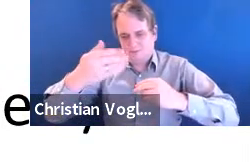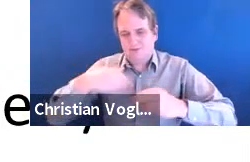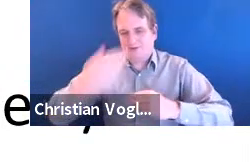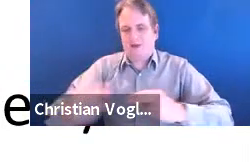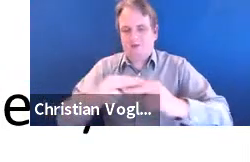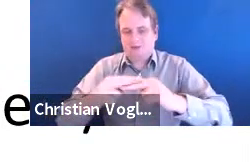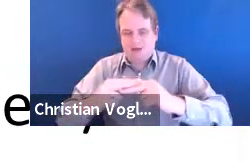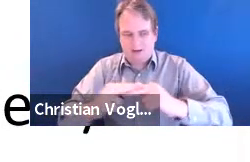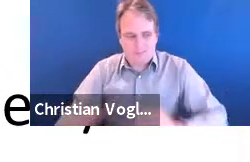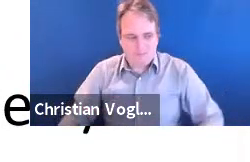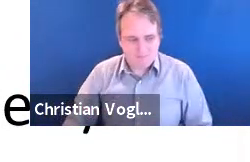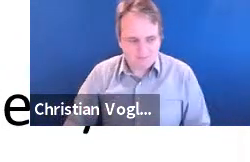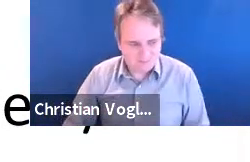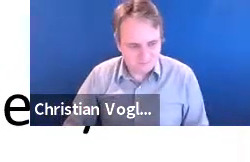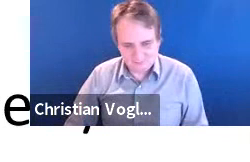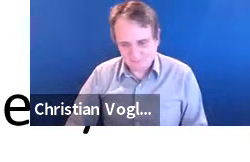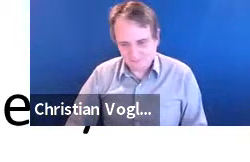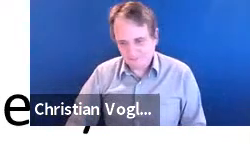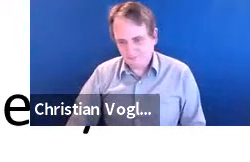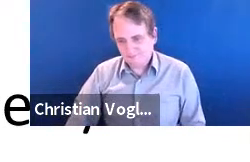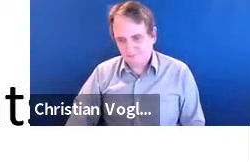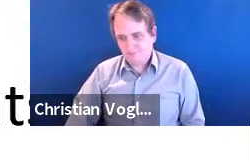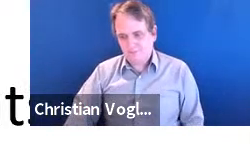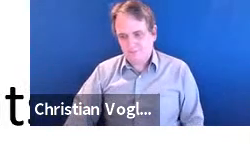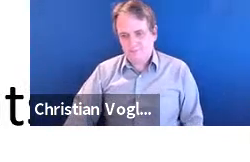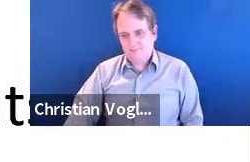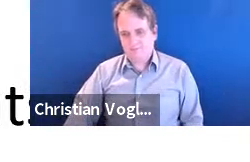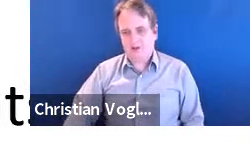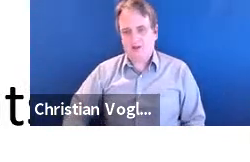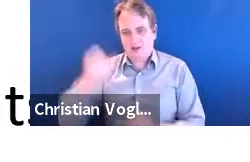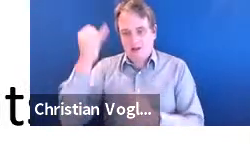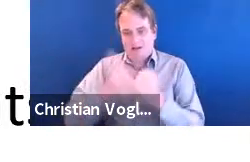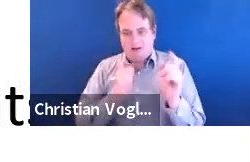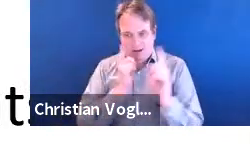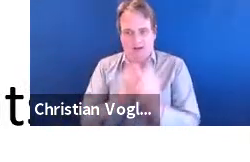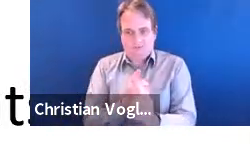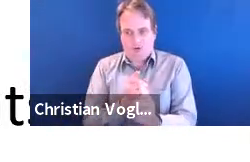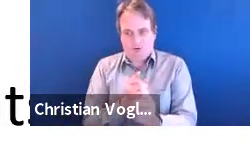parallel. Next slide, please.